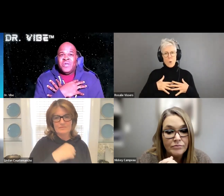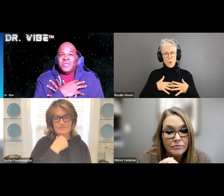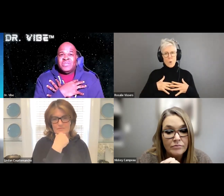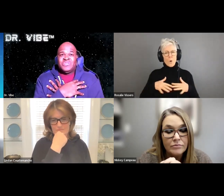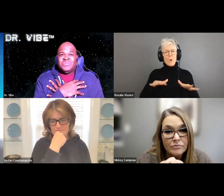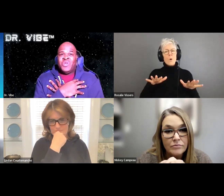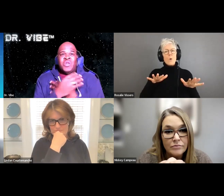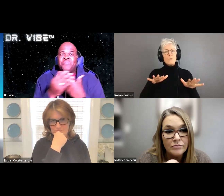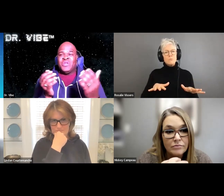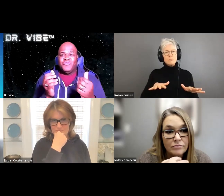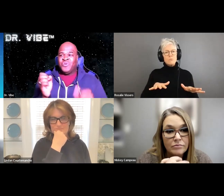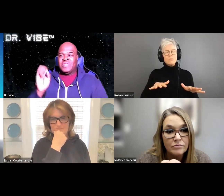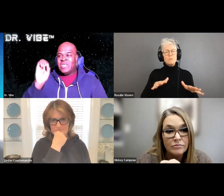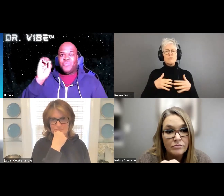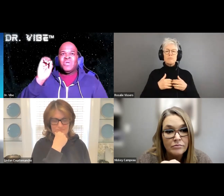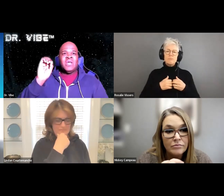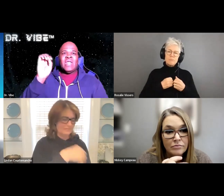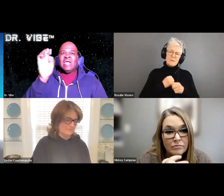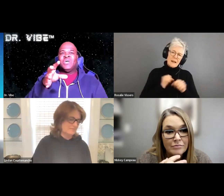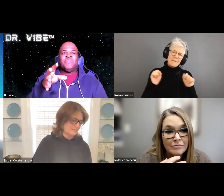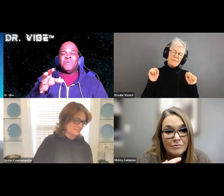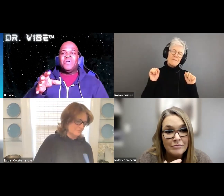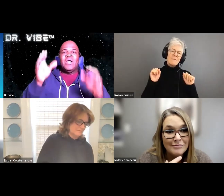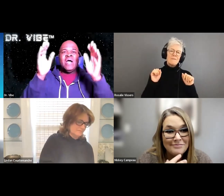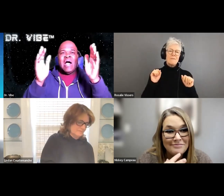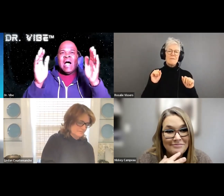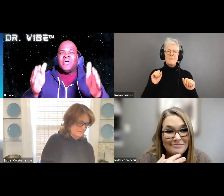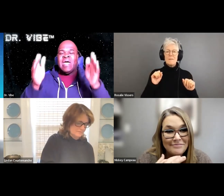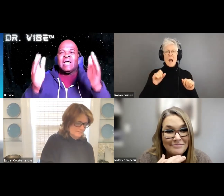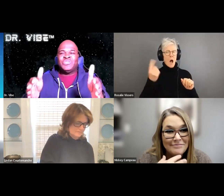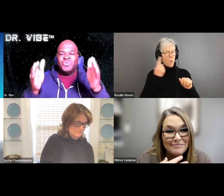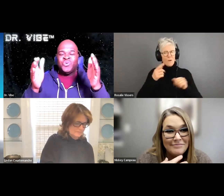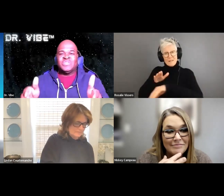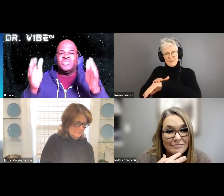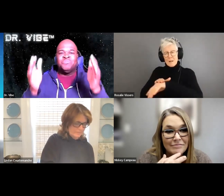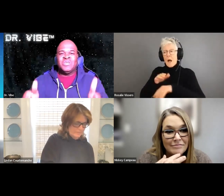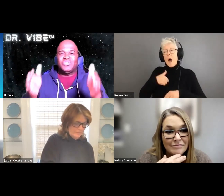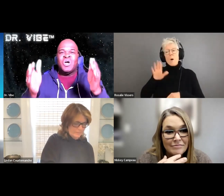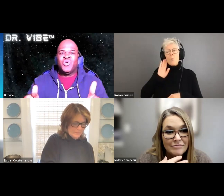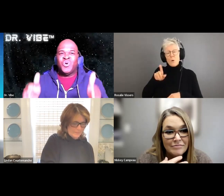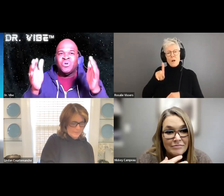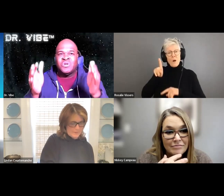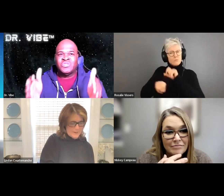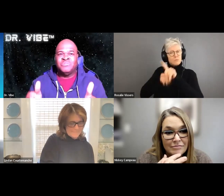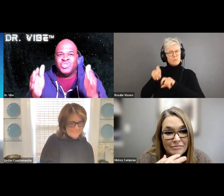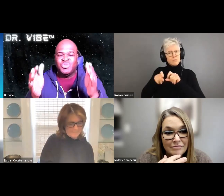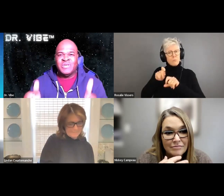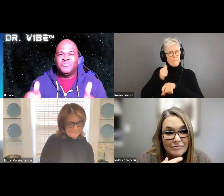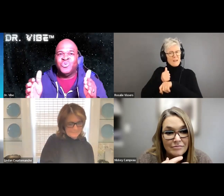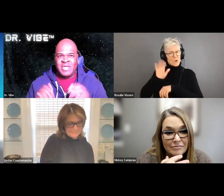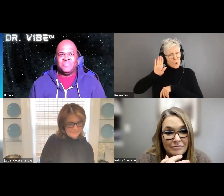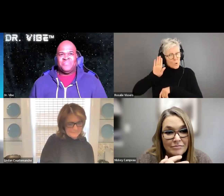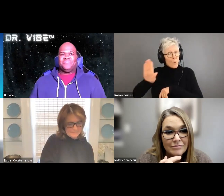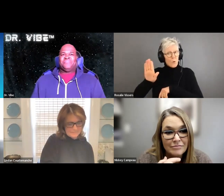you, because they don't want to be on an interview and I tell people, I'm going to ask you questions based on your subjects you